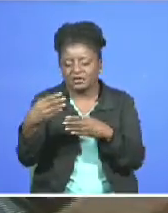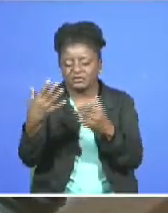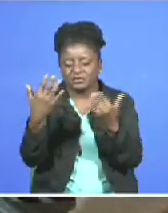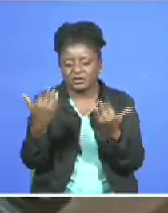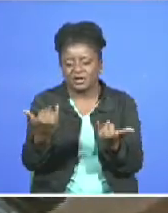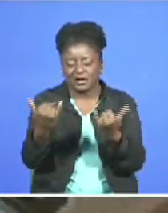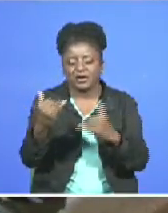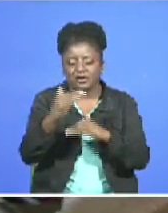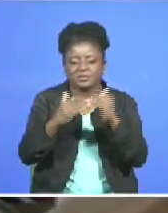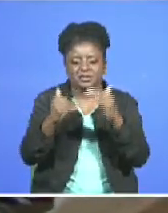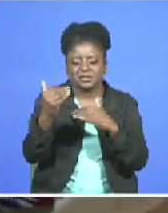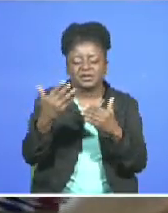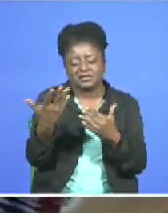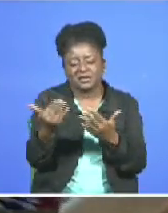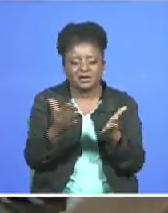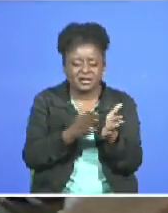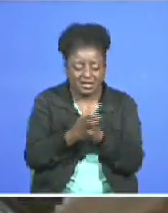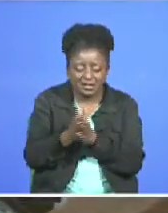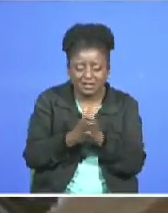to get staff out.